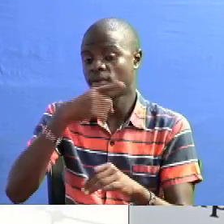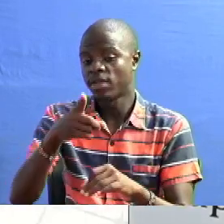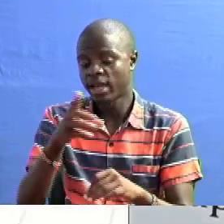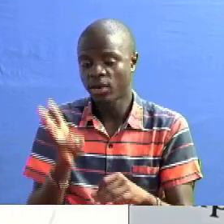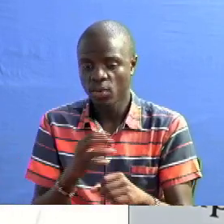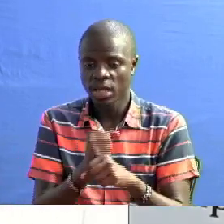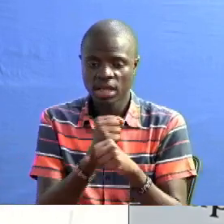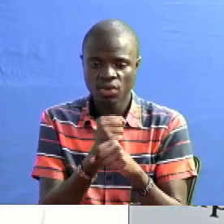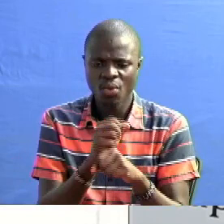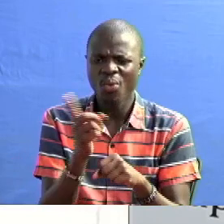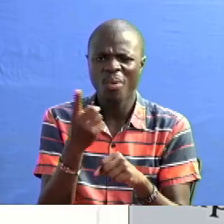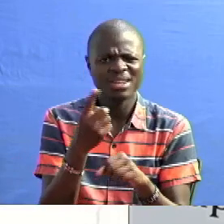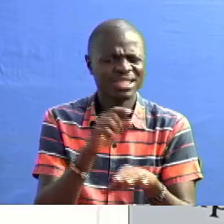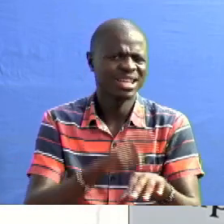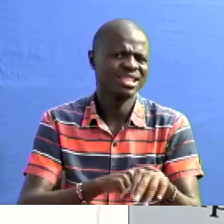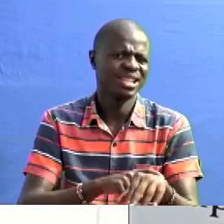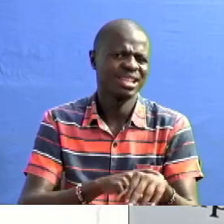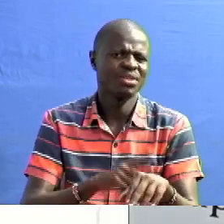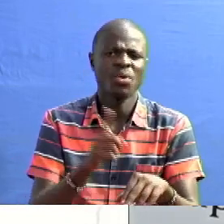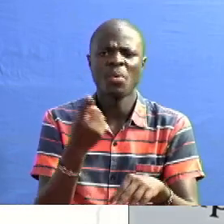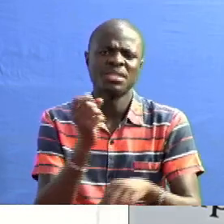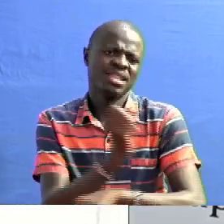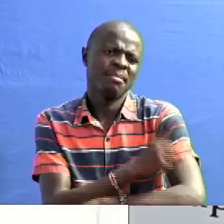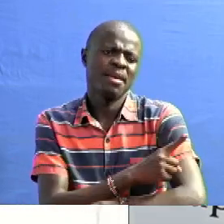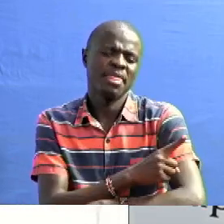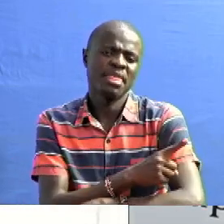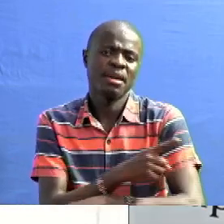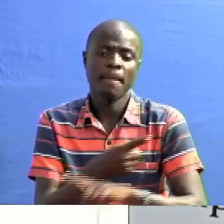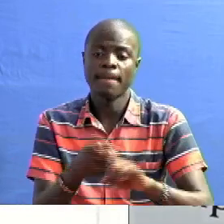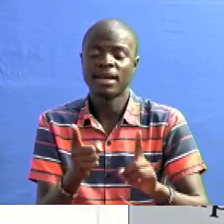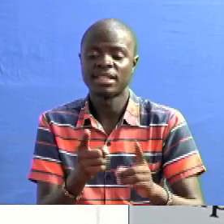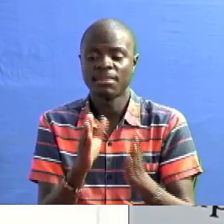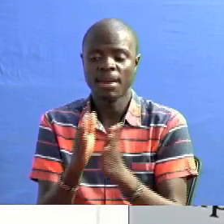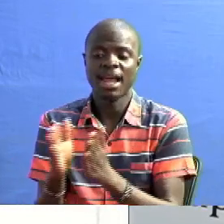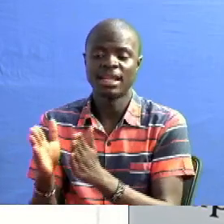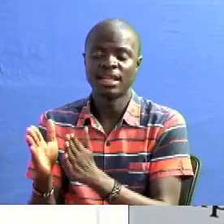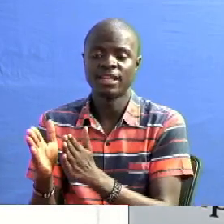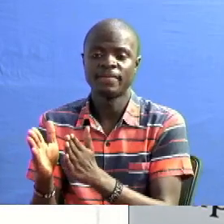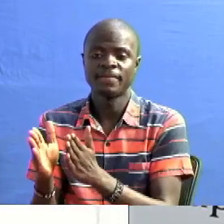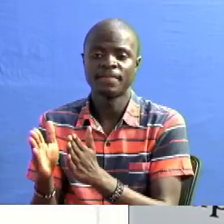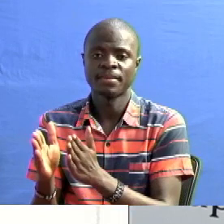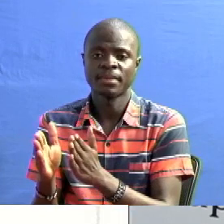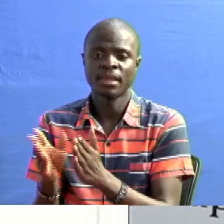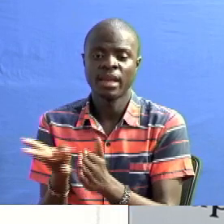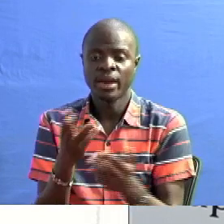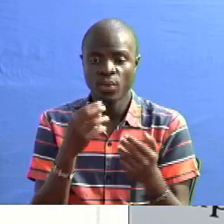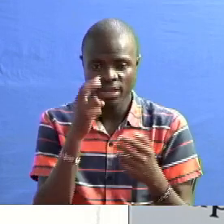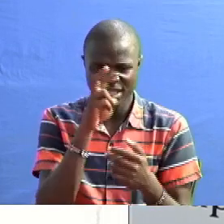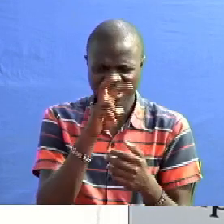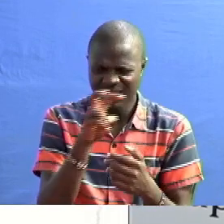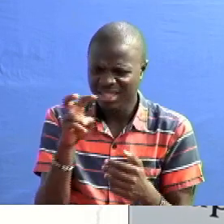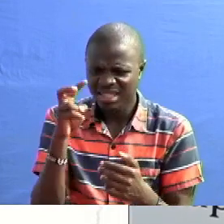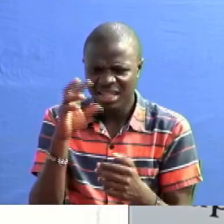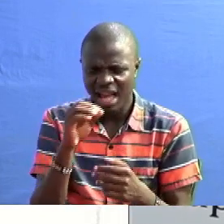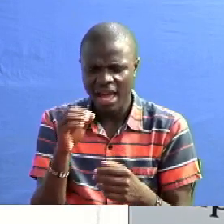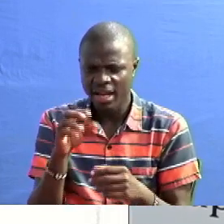do once in a while, maybe once a month, but pre-arranged. We seek and